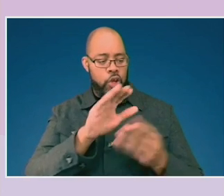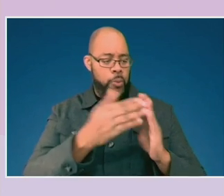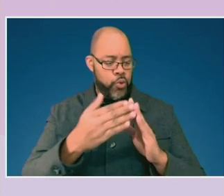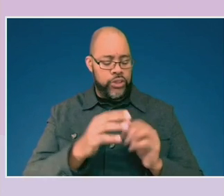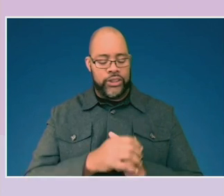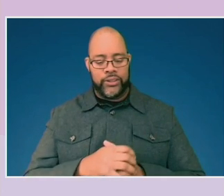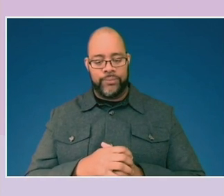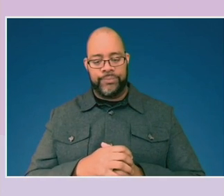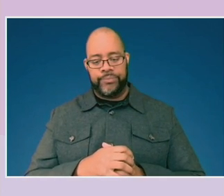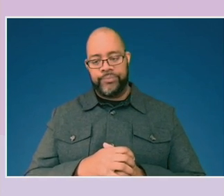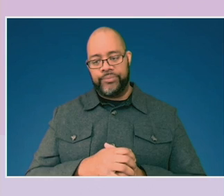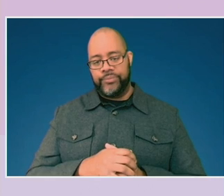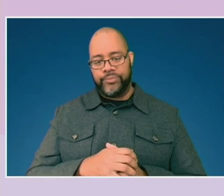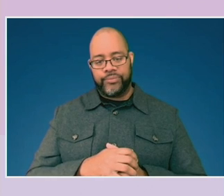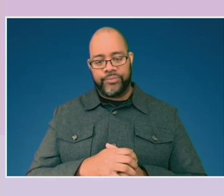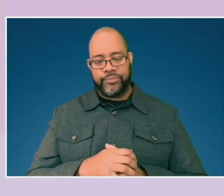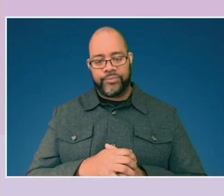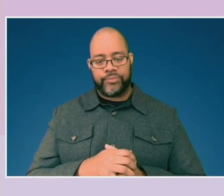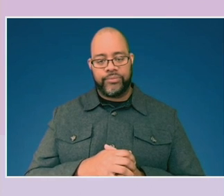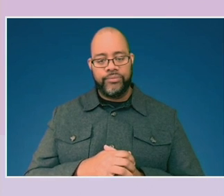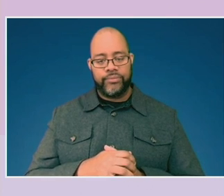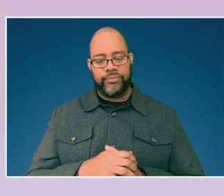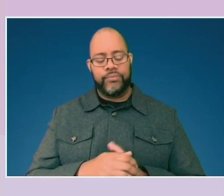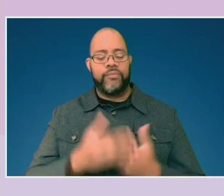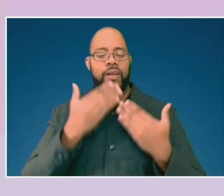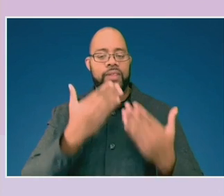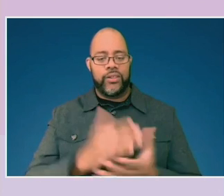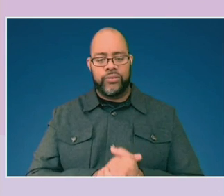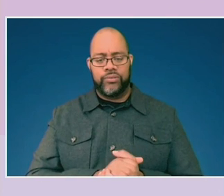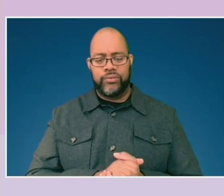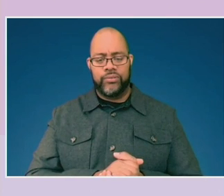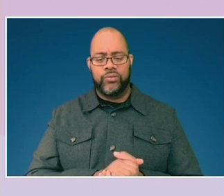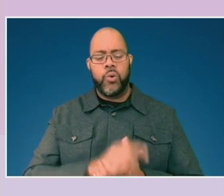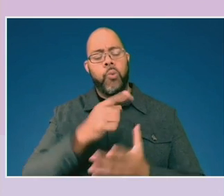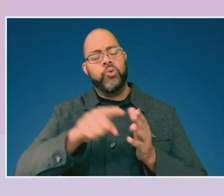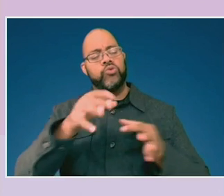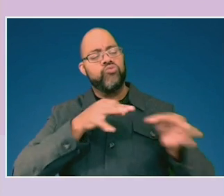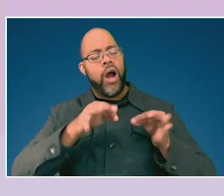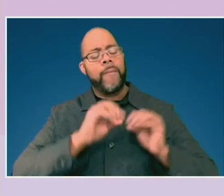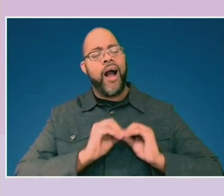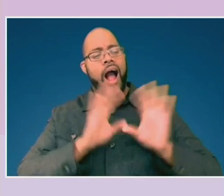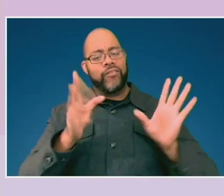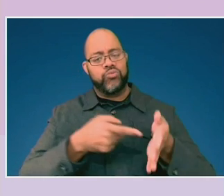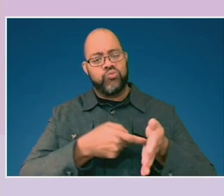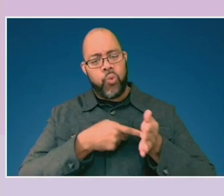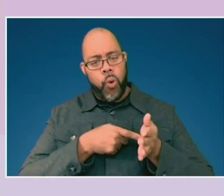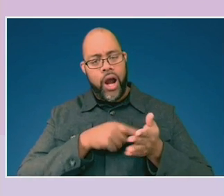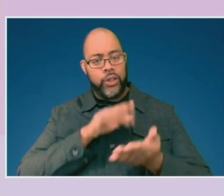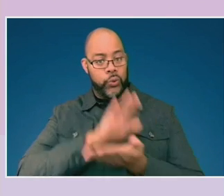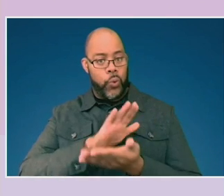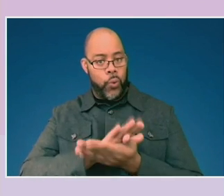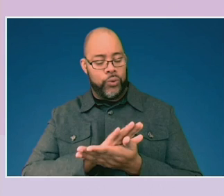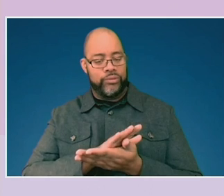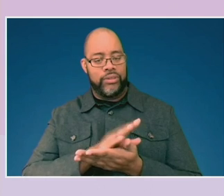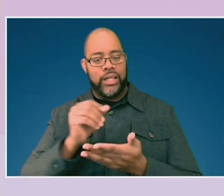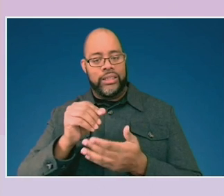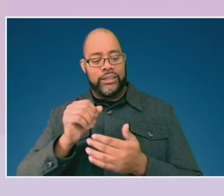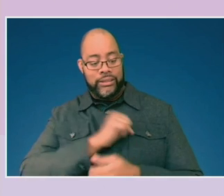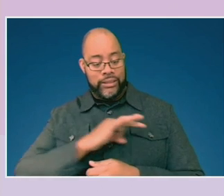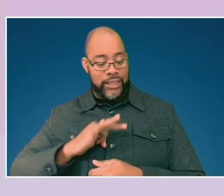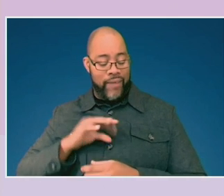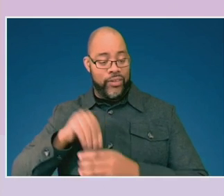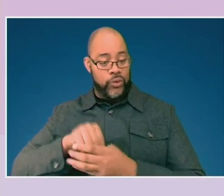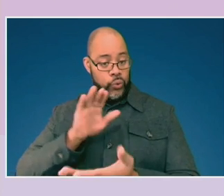are. Thank you. What you describe obviously requires schools and the personnel at